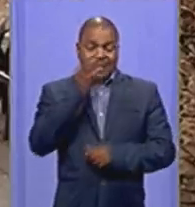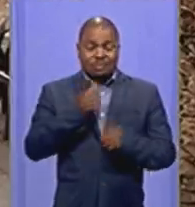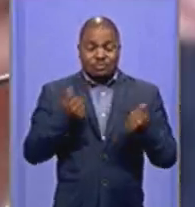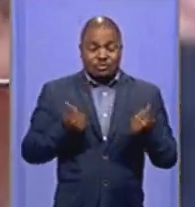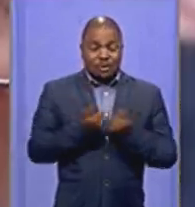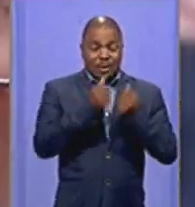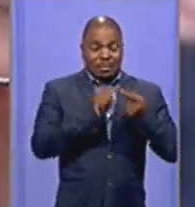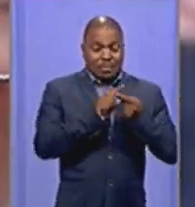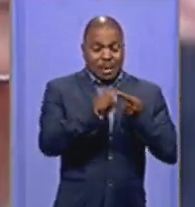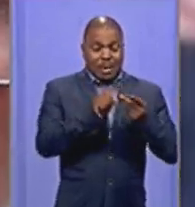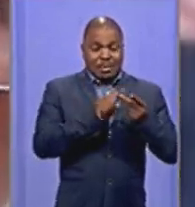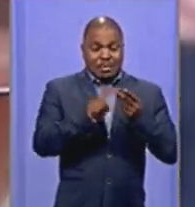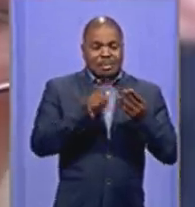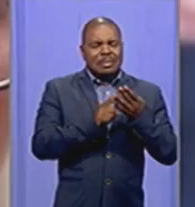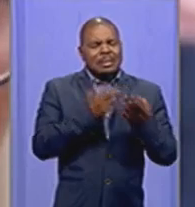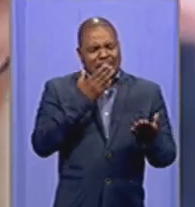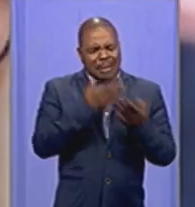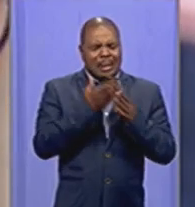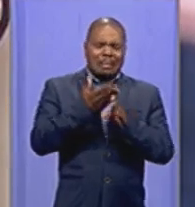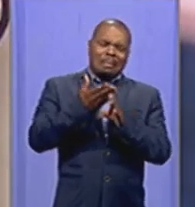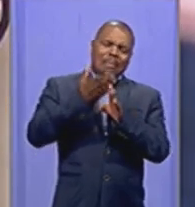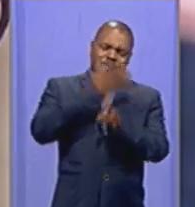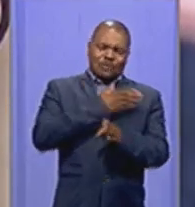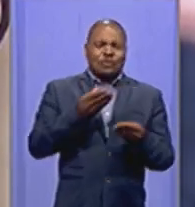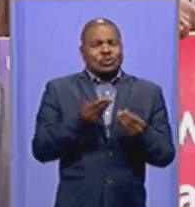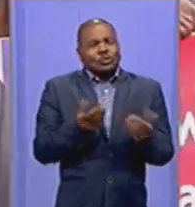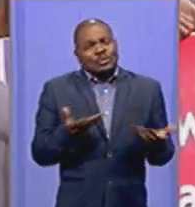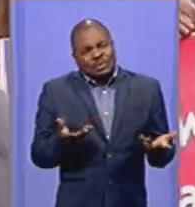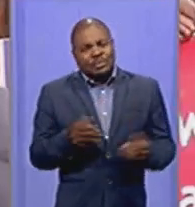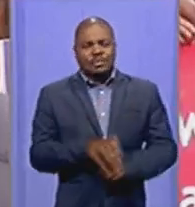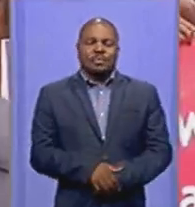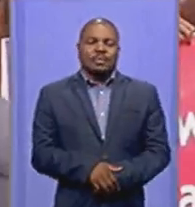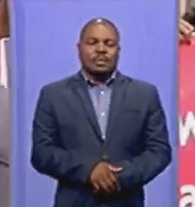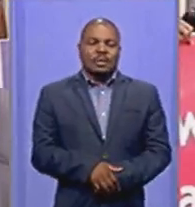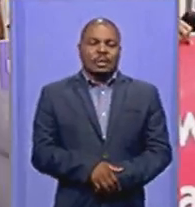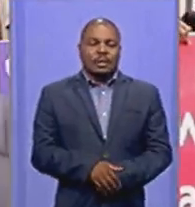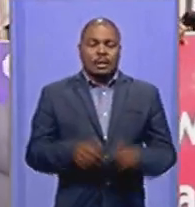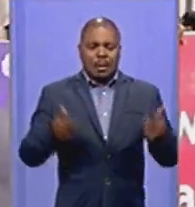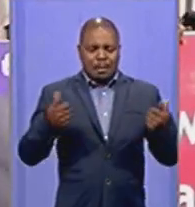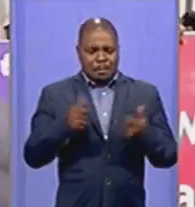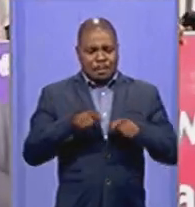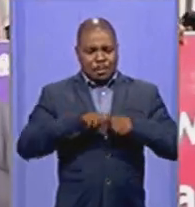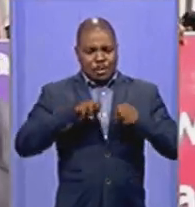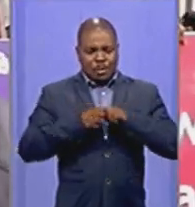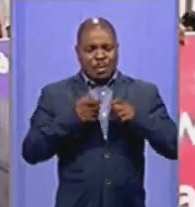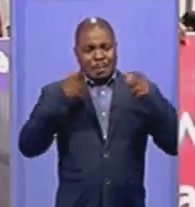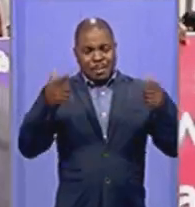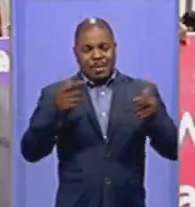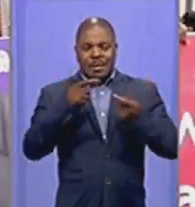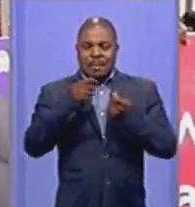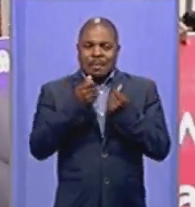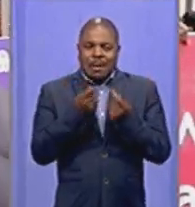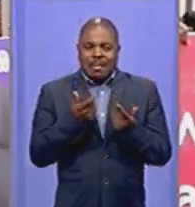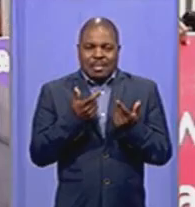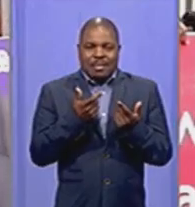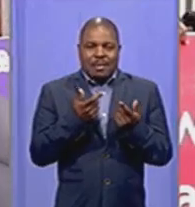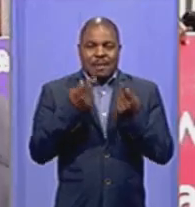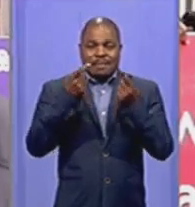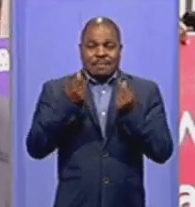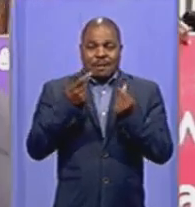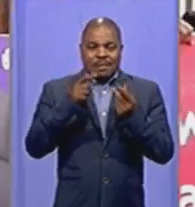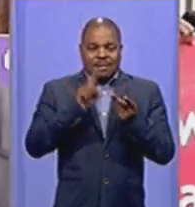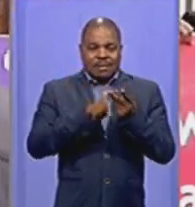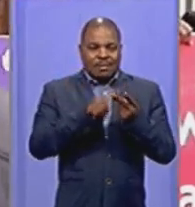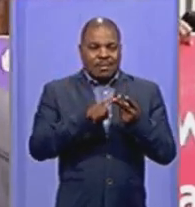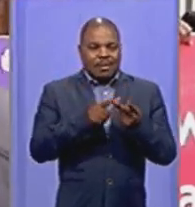tse dikabo e le kgale di rarabolotswe. They have a huge problem ya funding, mamaka. It's funding, it's